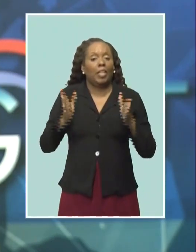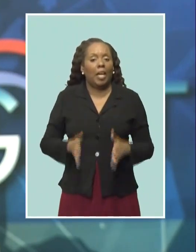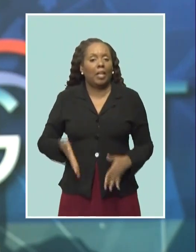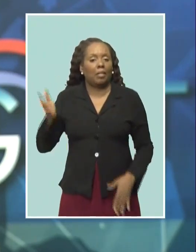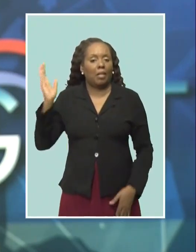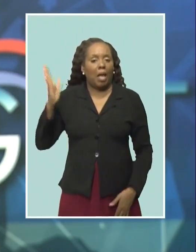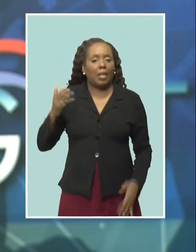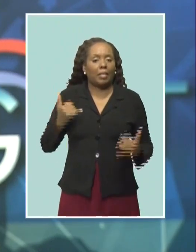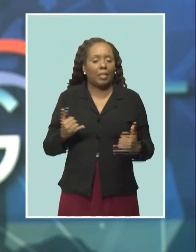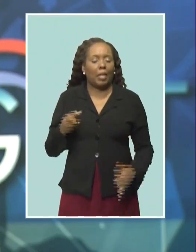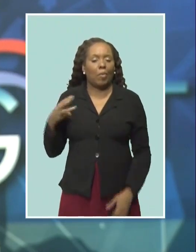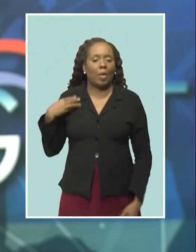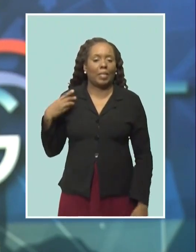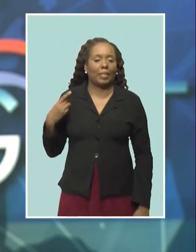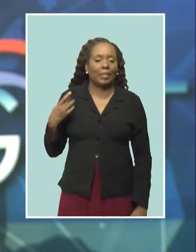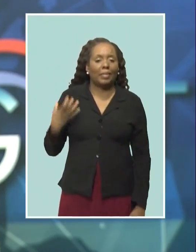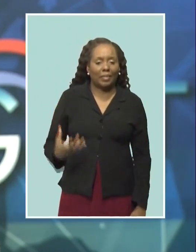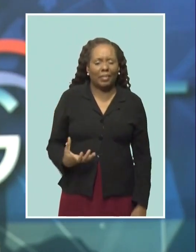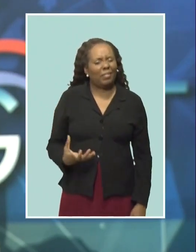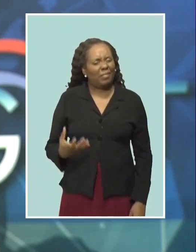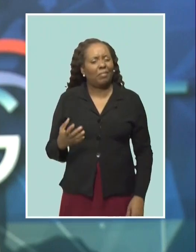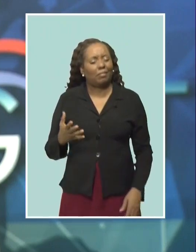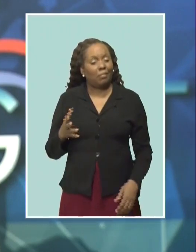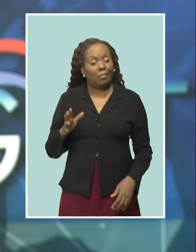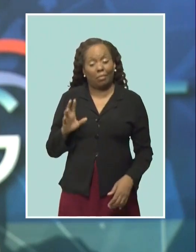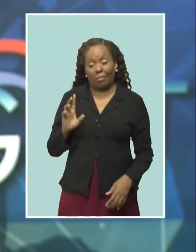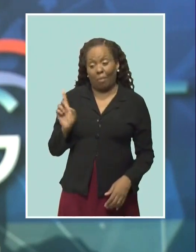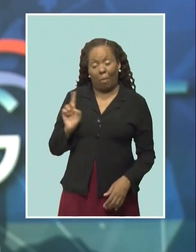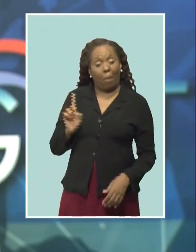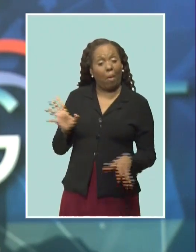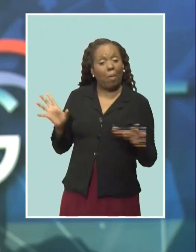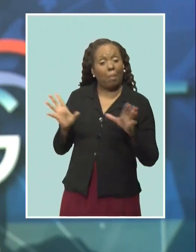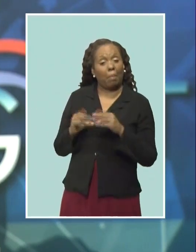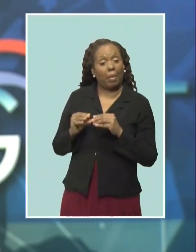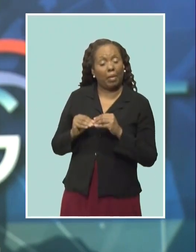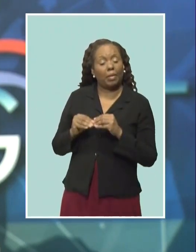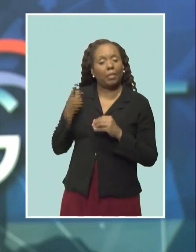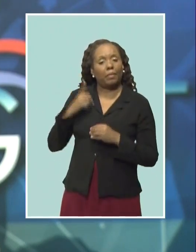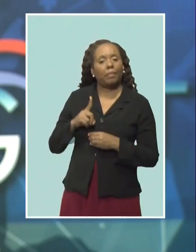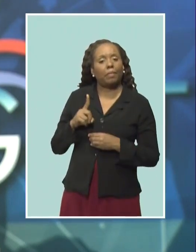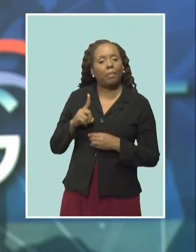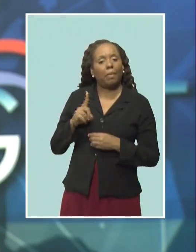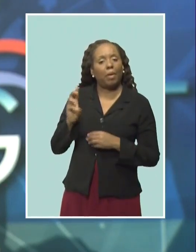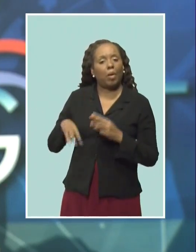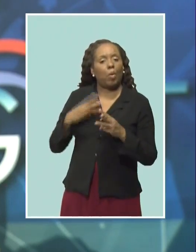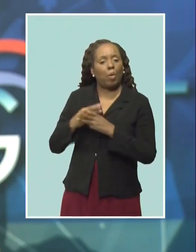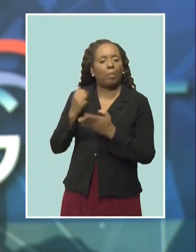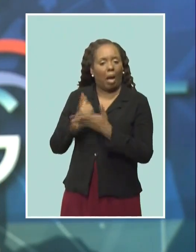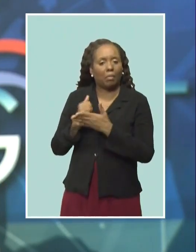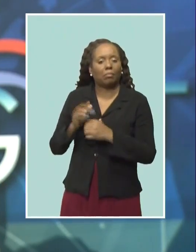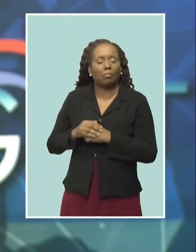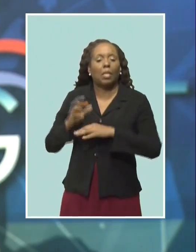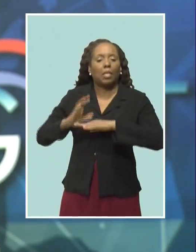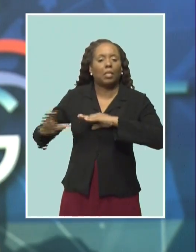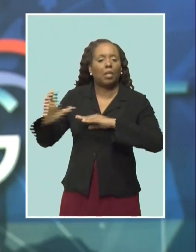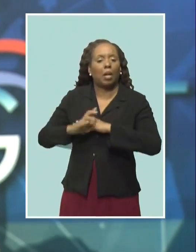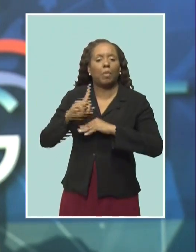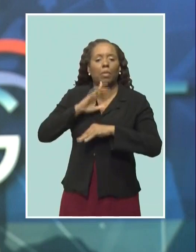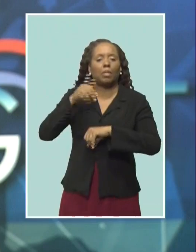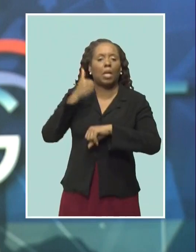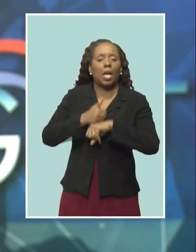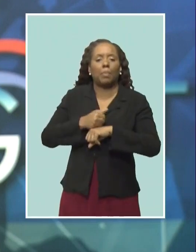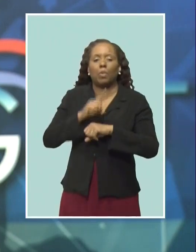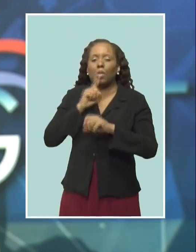conference in Washington, D.C., where the annual meetings are being held. Ms. Georgieva says the Caribbean is implementing key